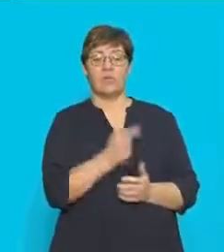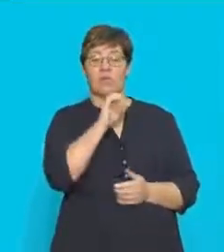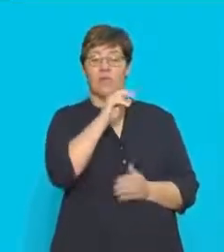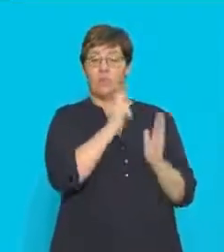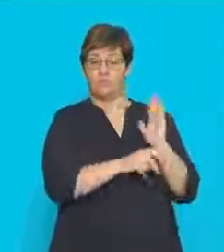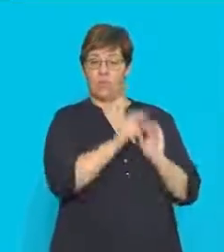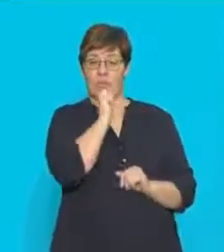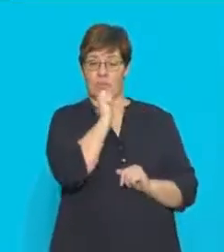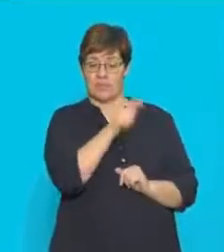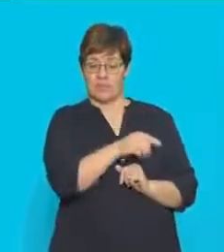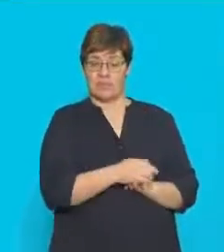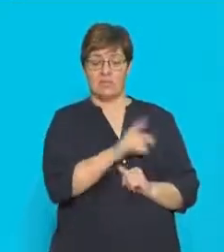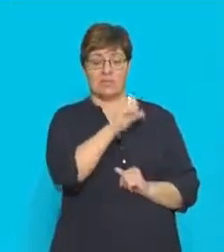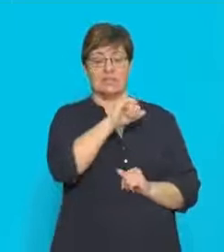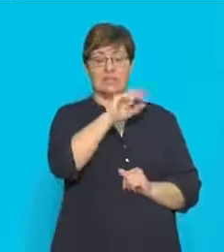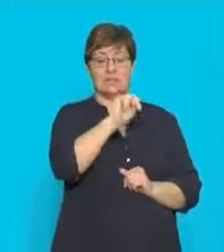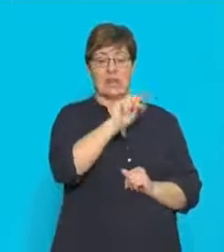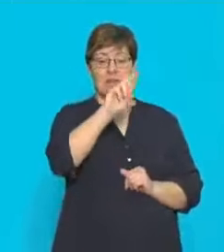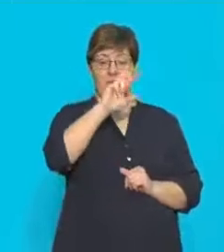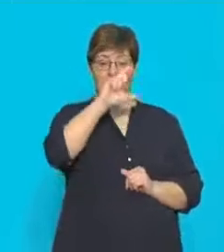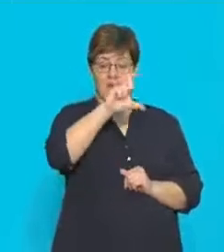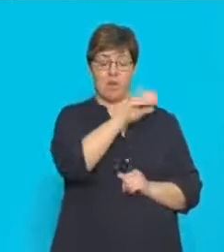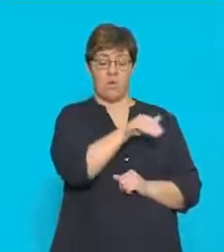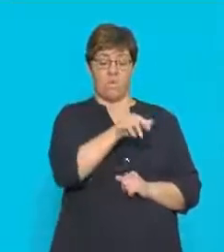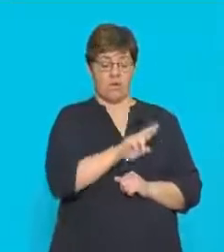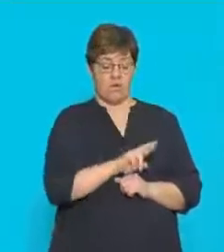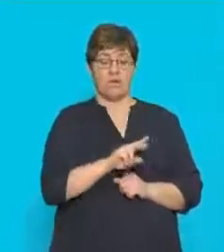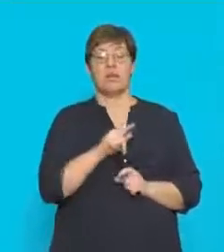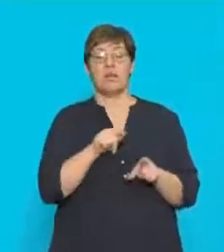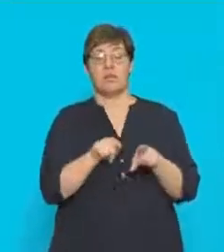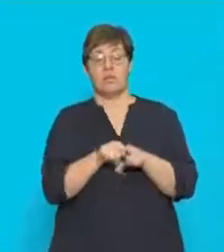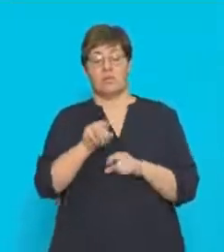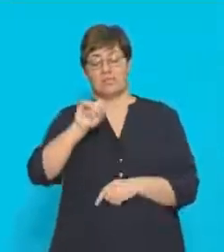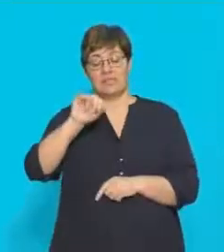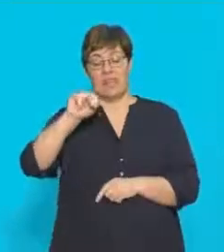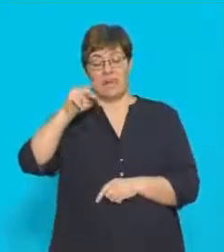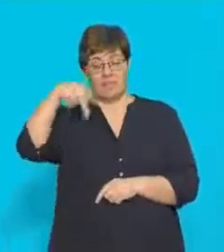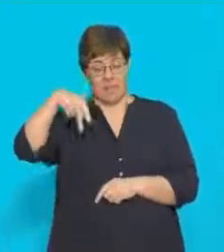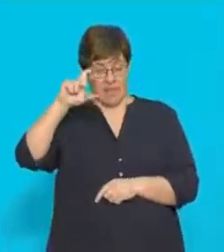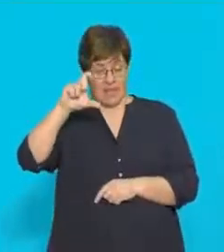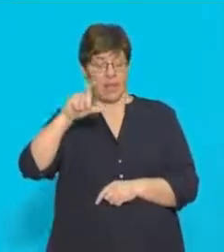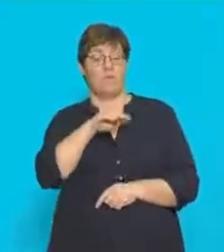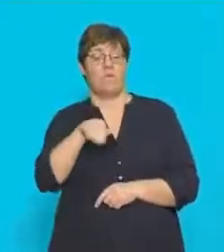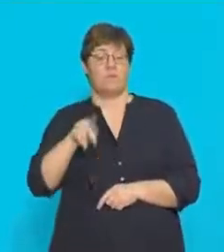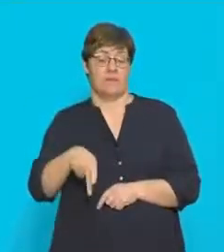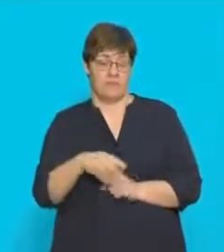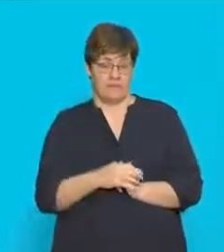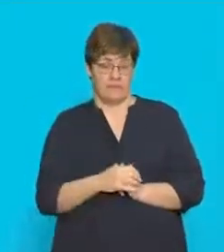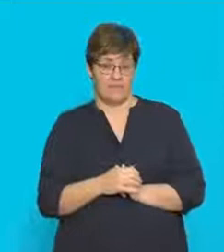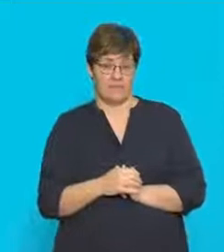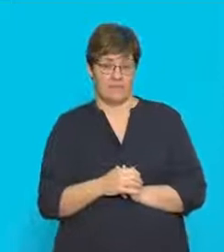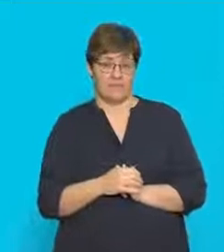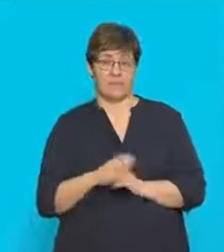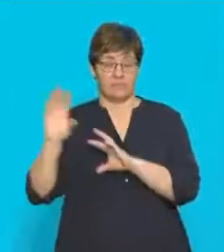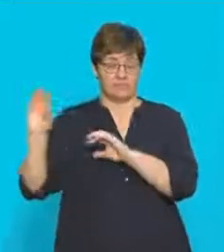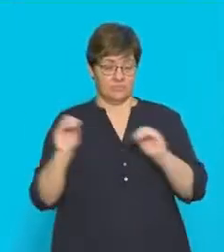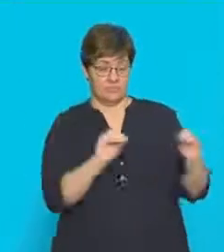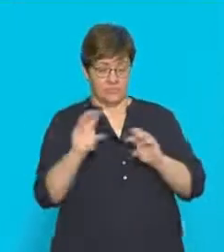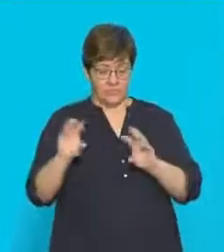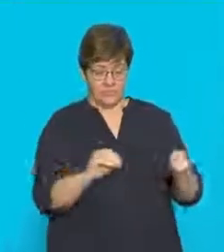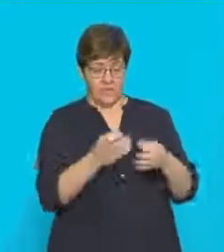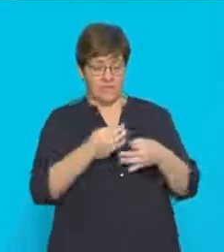rule we're going to use. Sine R over R equals to sine P over P. Now, substitute